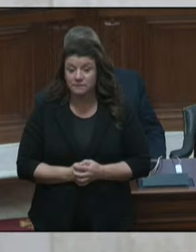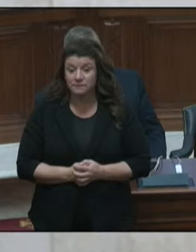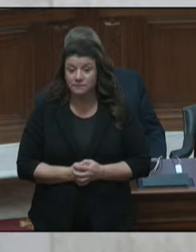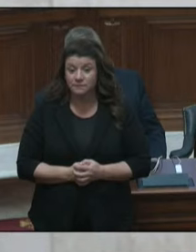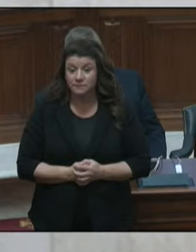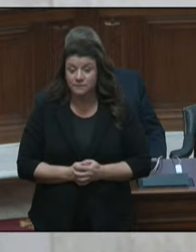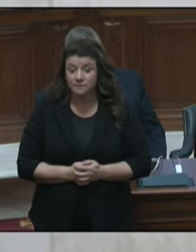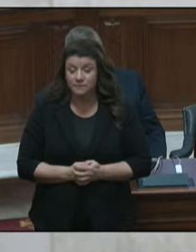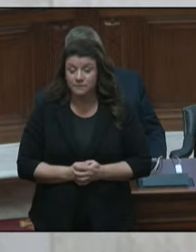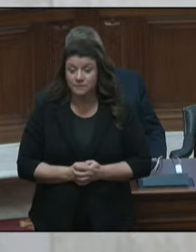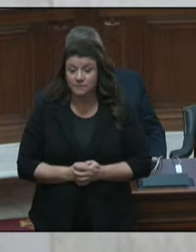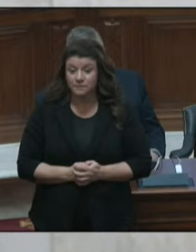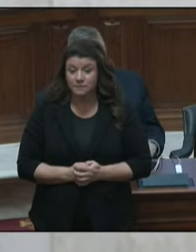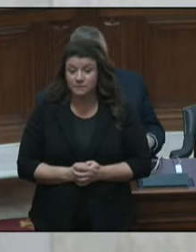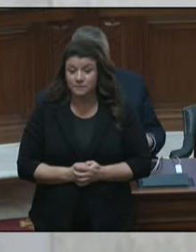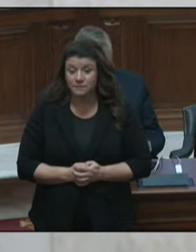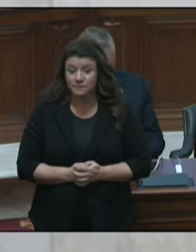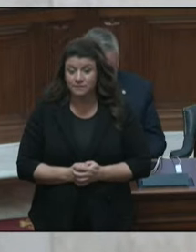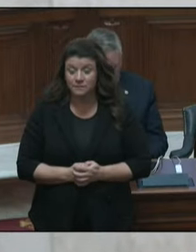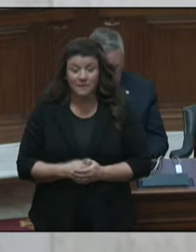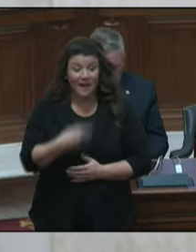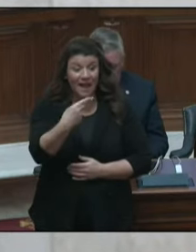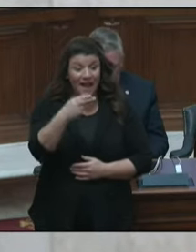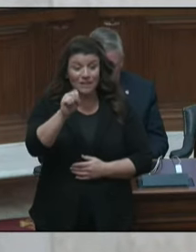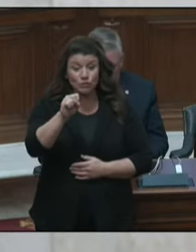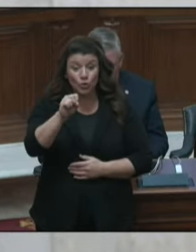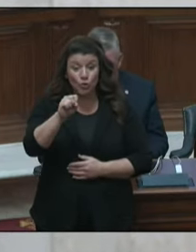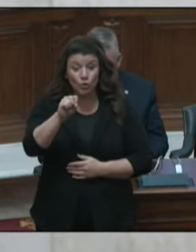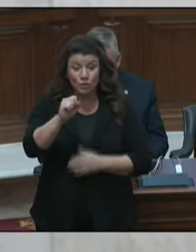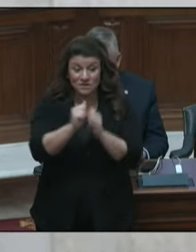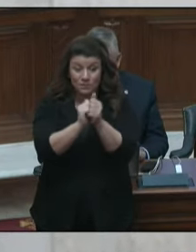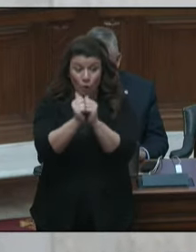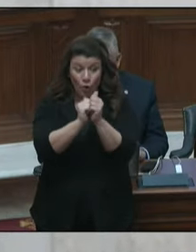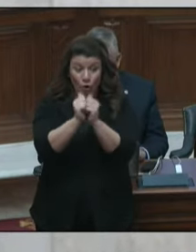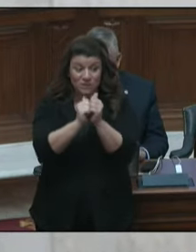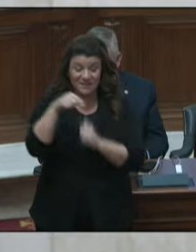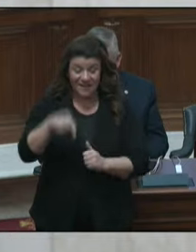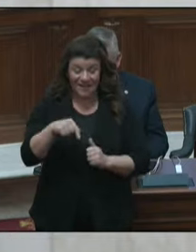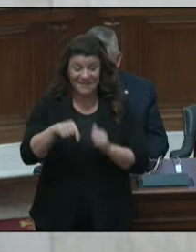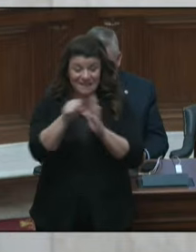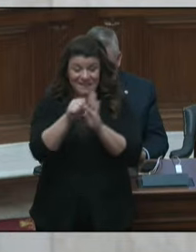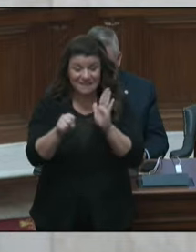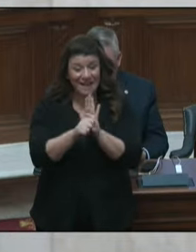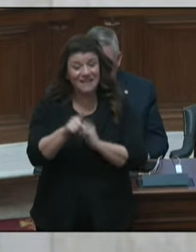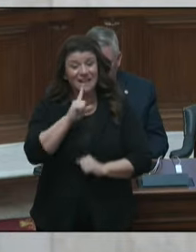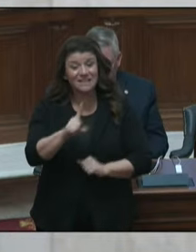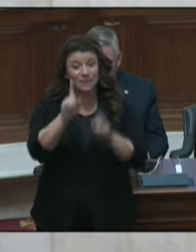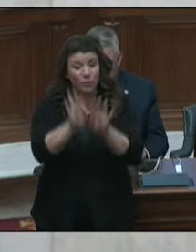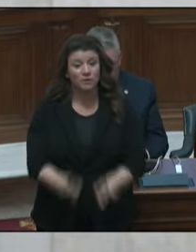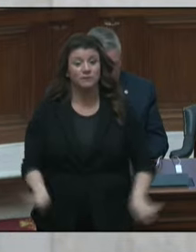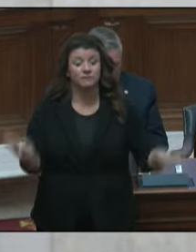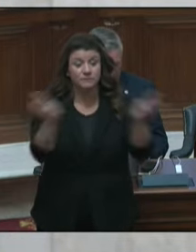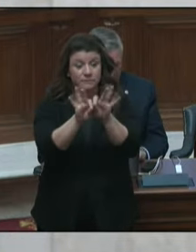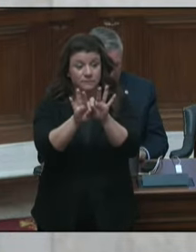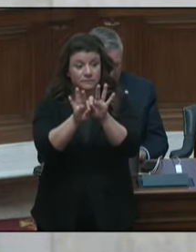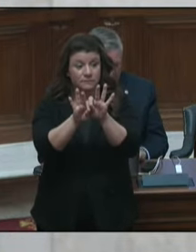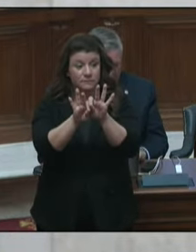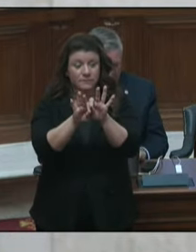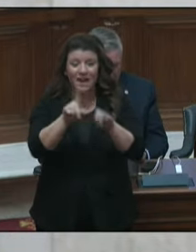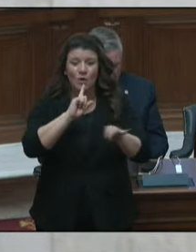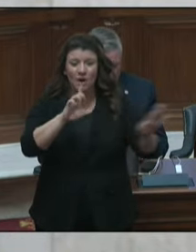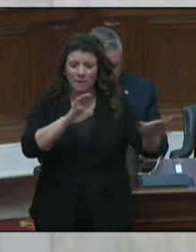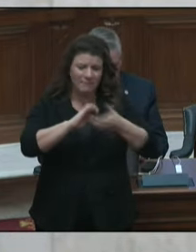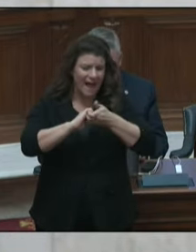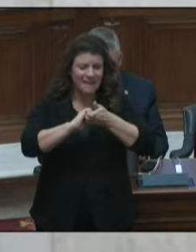High school sports in this state's really important. Really, really, really important. It binds